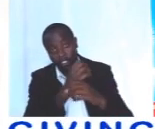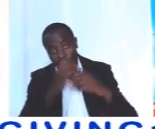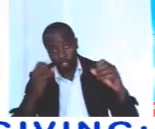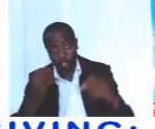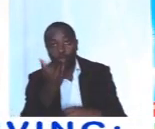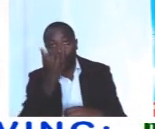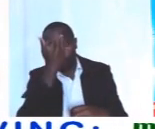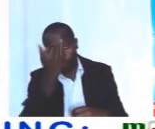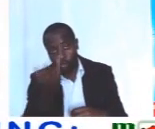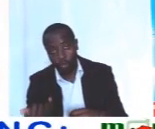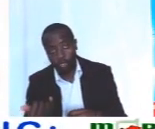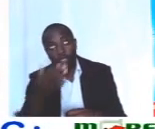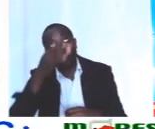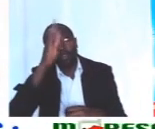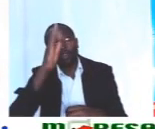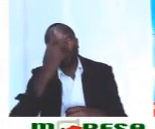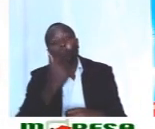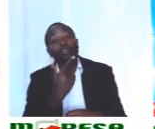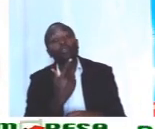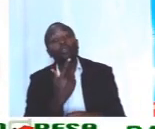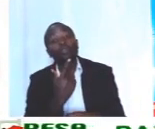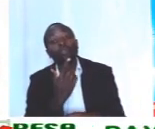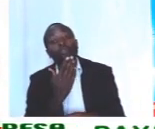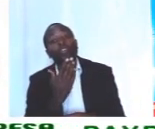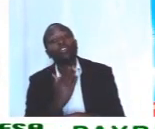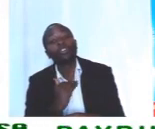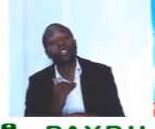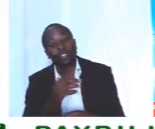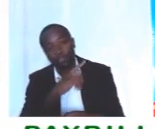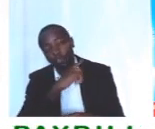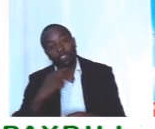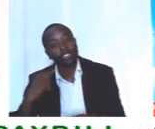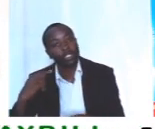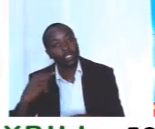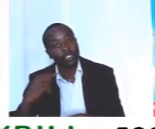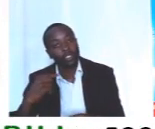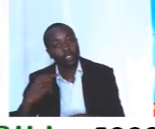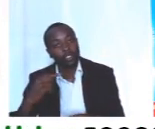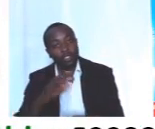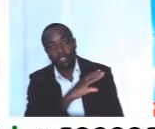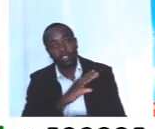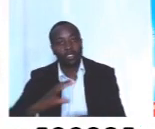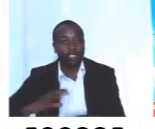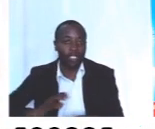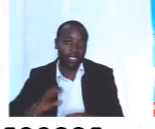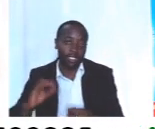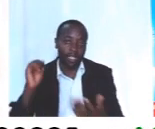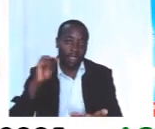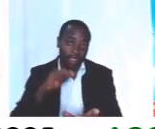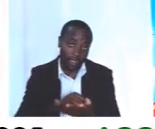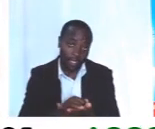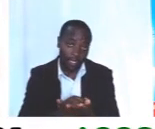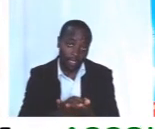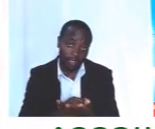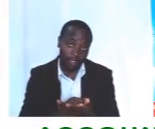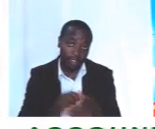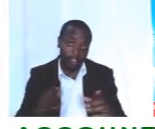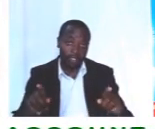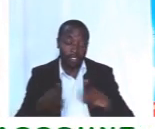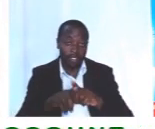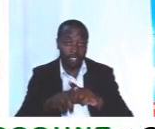God wanted to punish him. Now, note, brethren, that even though you are